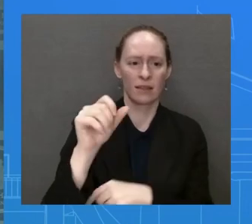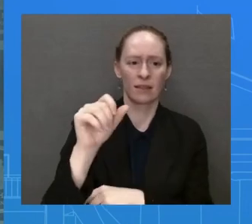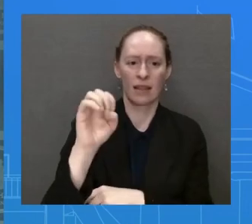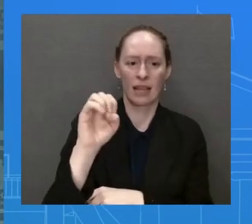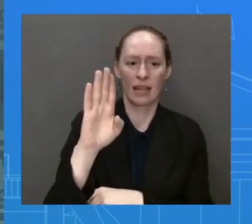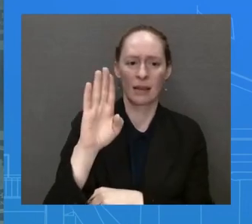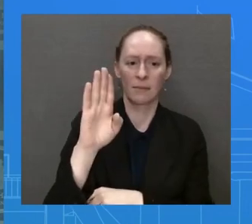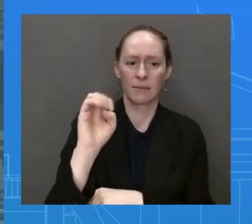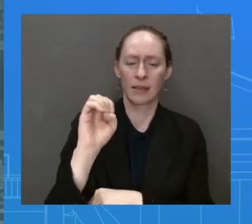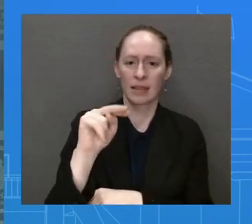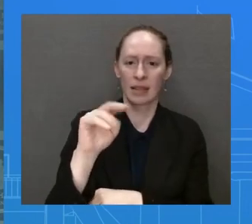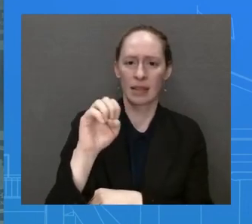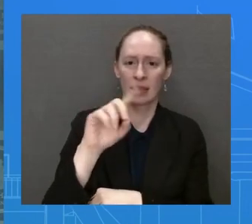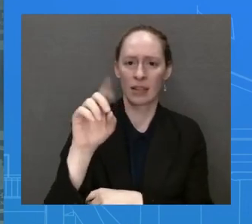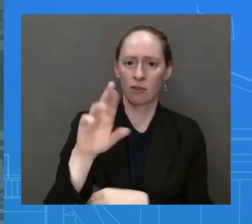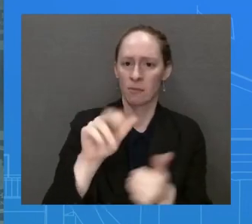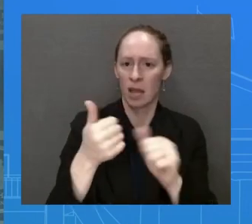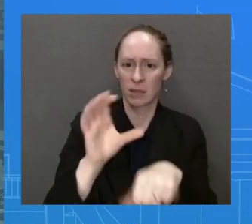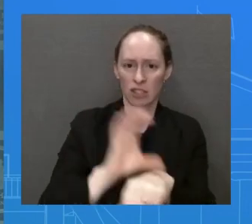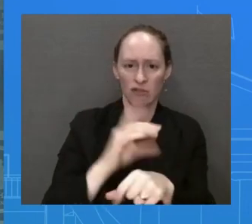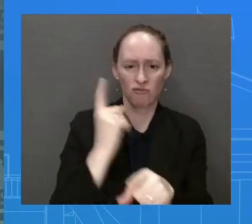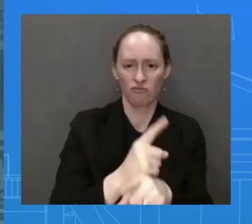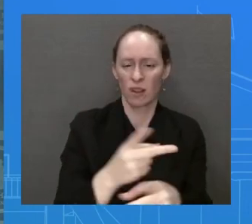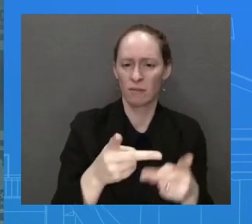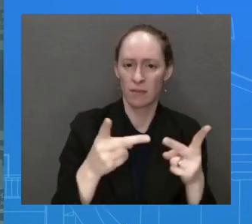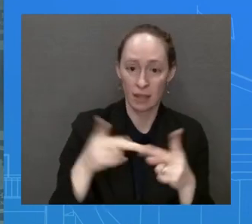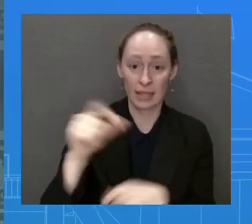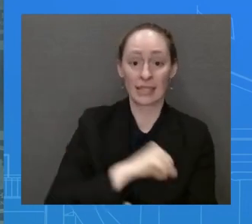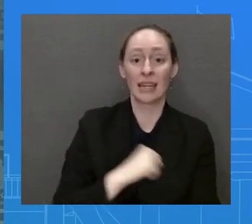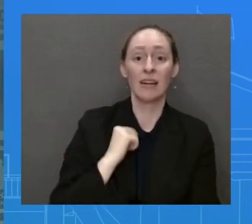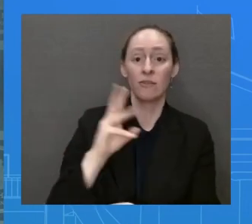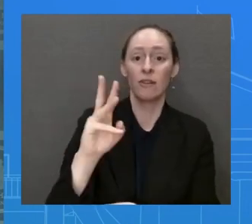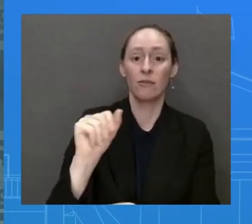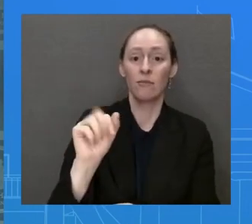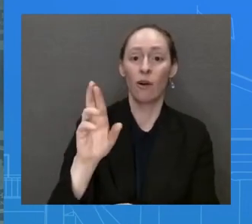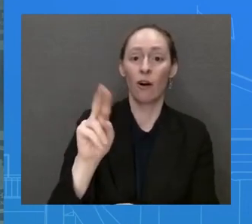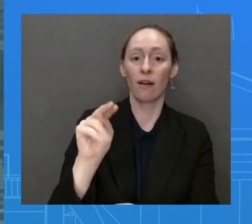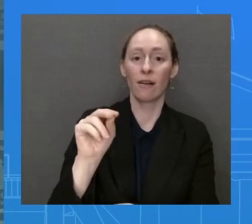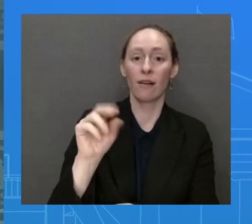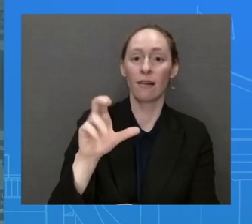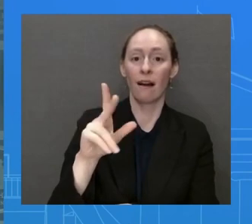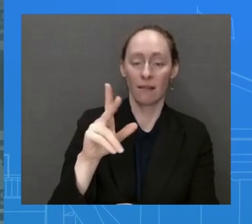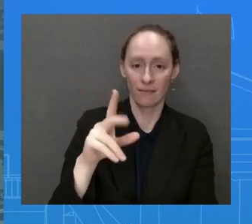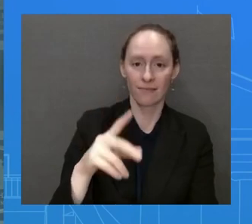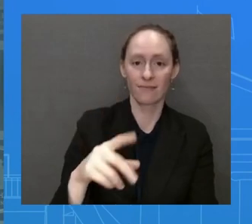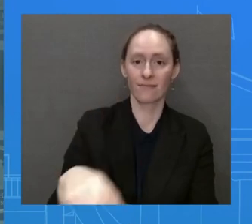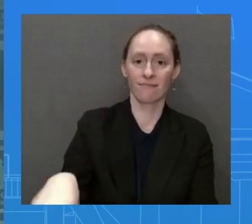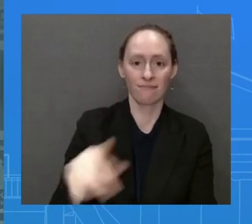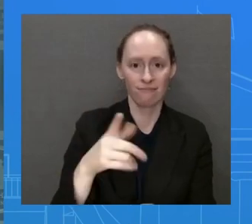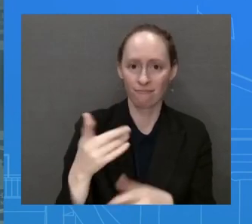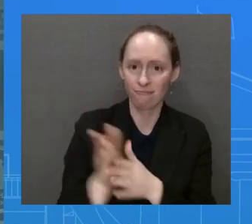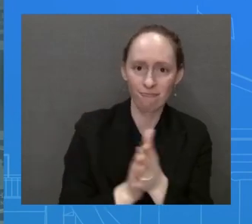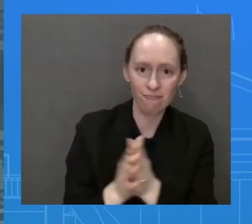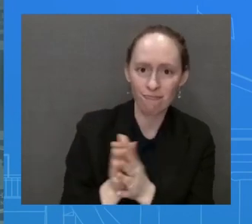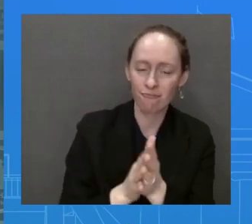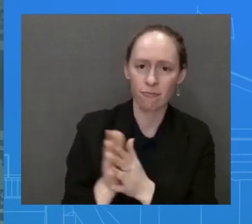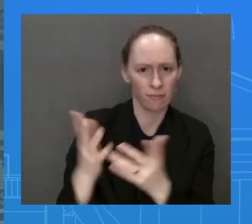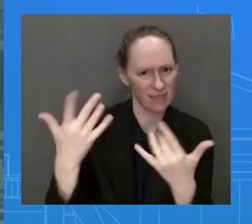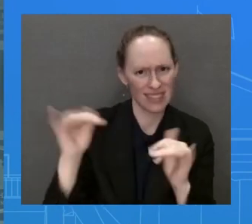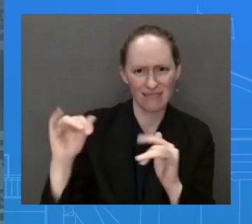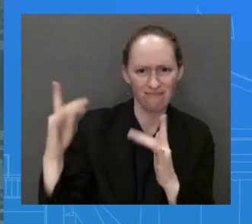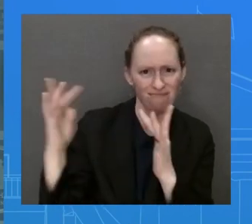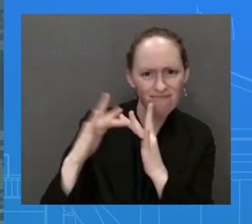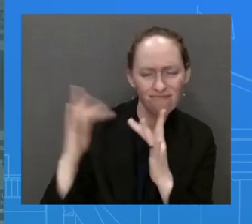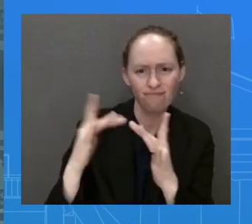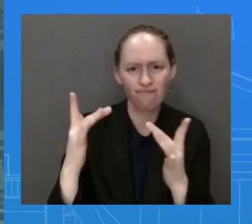facing people as a candidate, but also as a pastor, and Ebenezer is a cornerstone in the Atlanta community, and I'm sure the